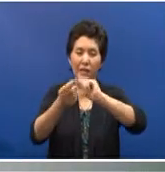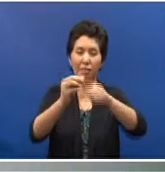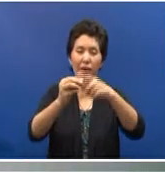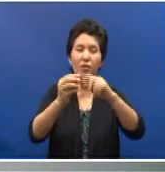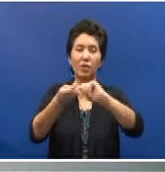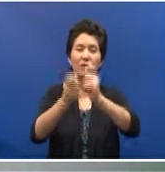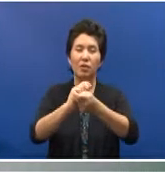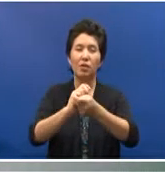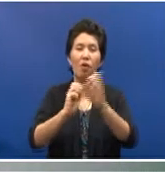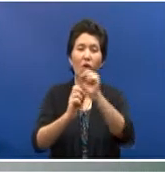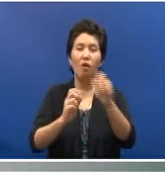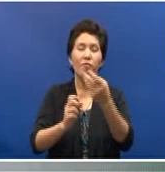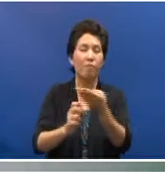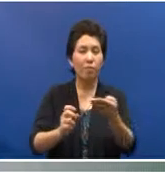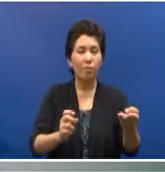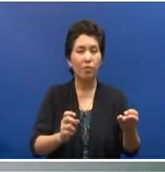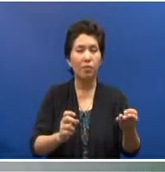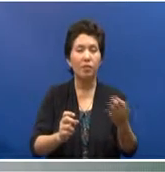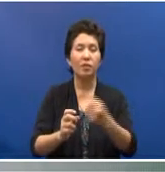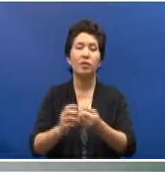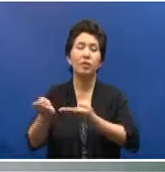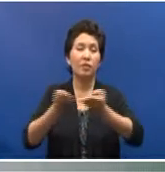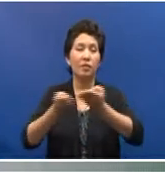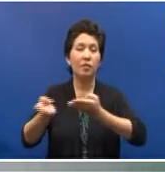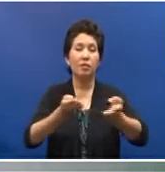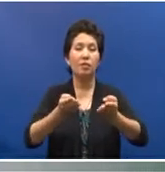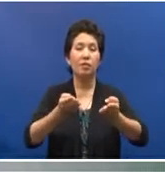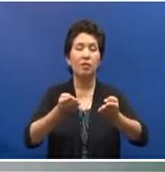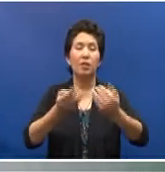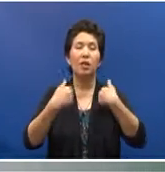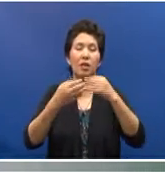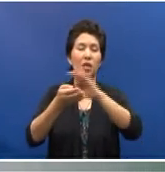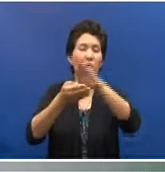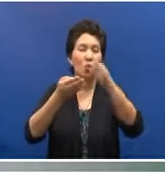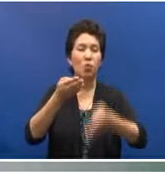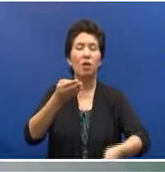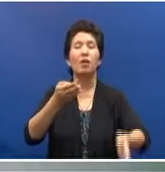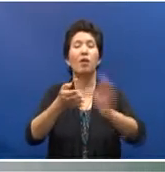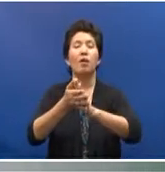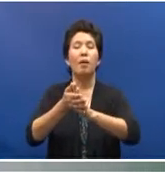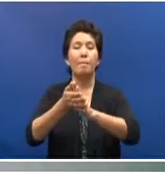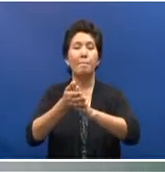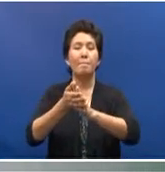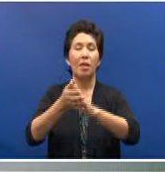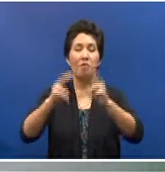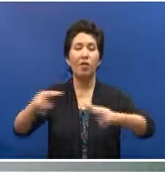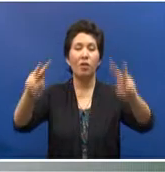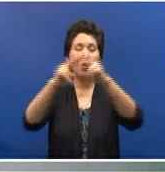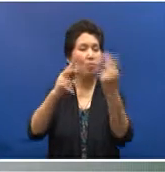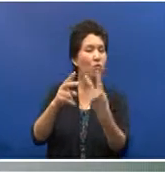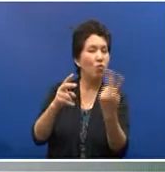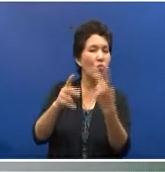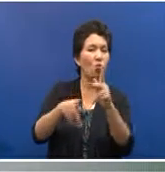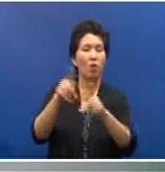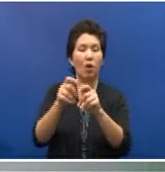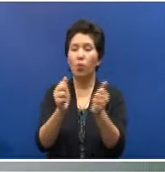exchange of goods and services of almost equal value between two parties without